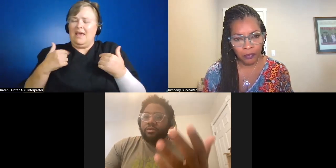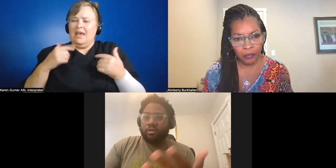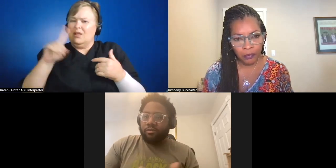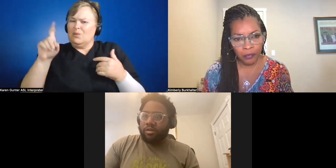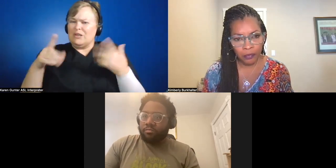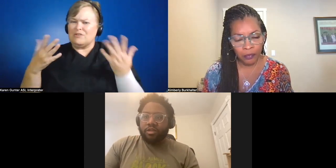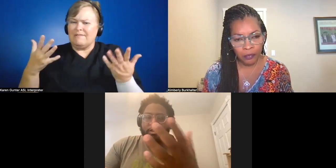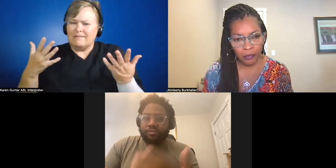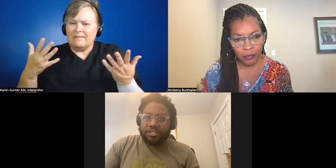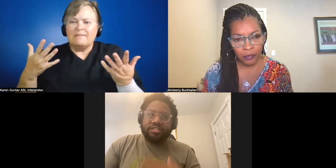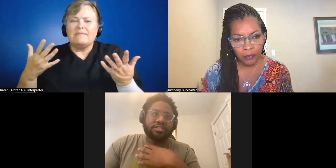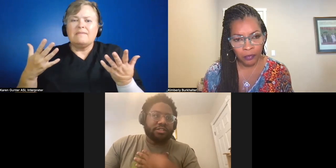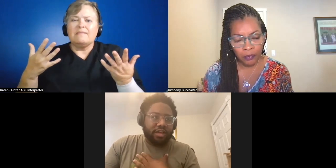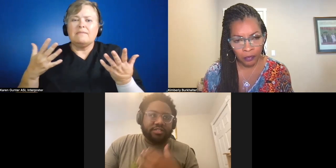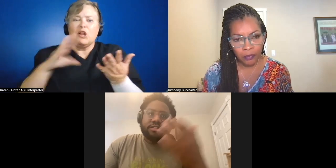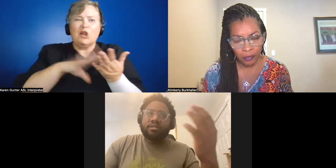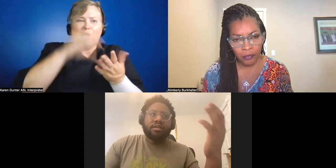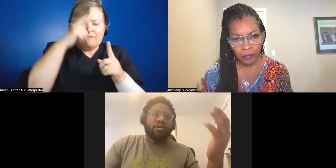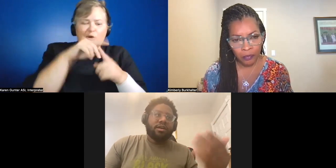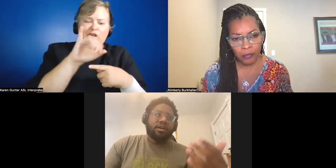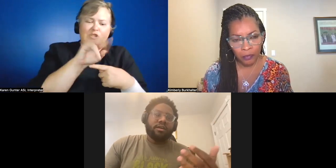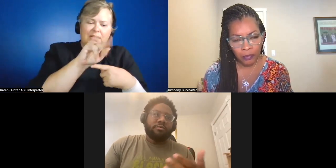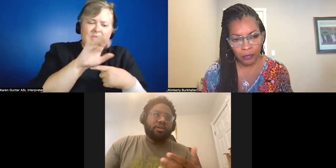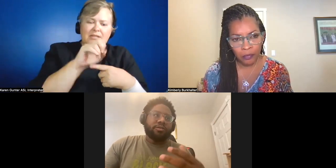of, from Learning for Justice and us and,